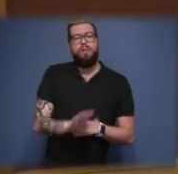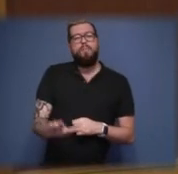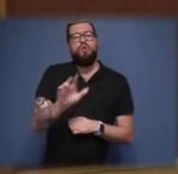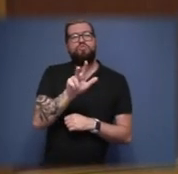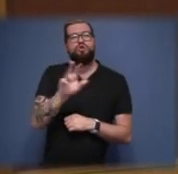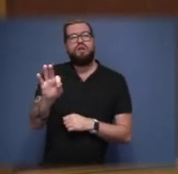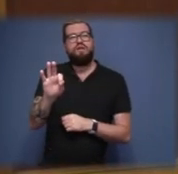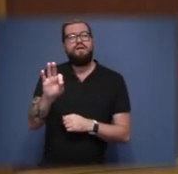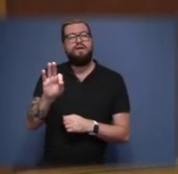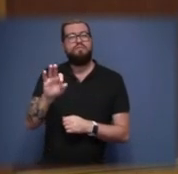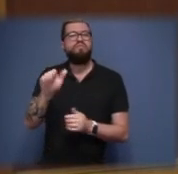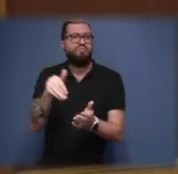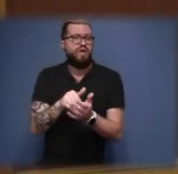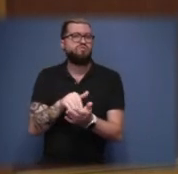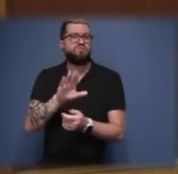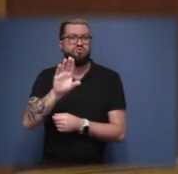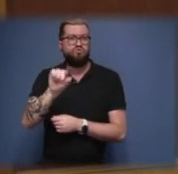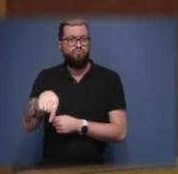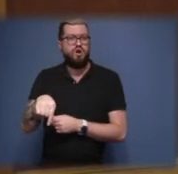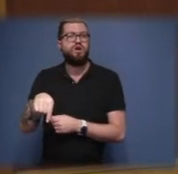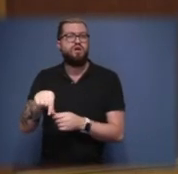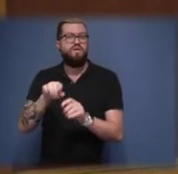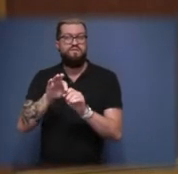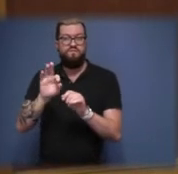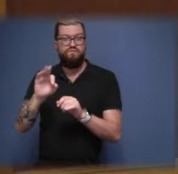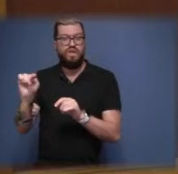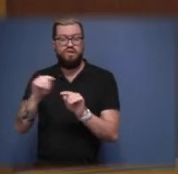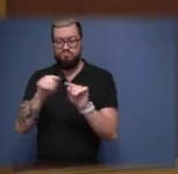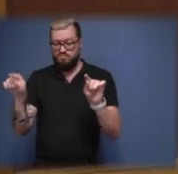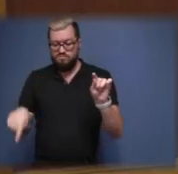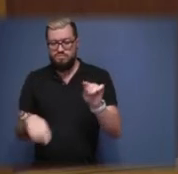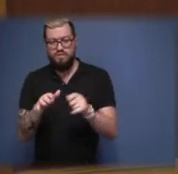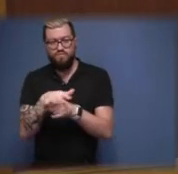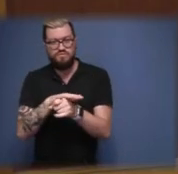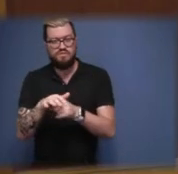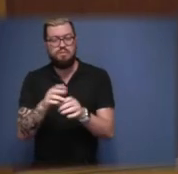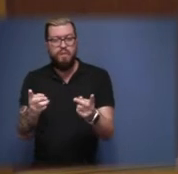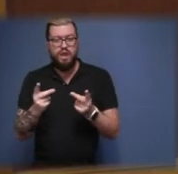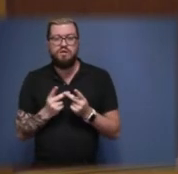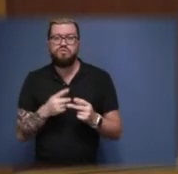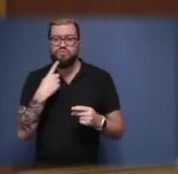39,000 square feet of space. That is, I would say,